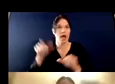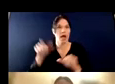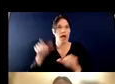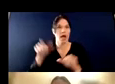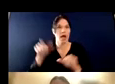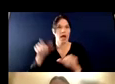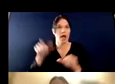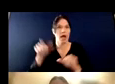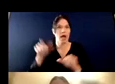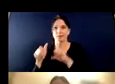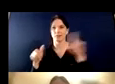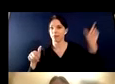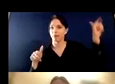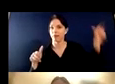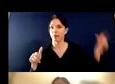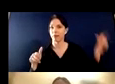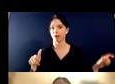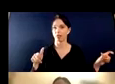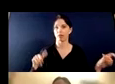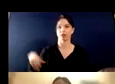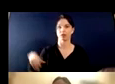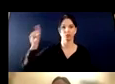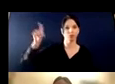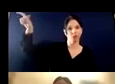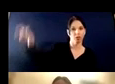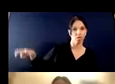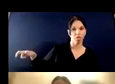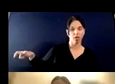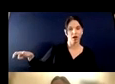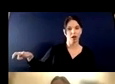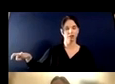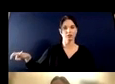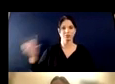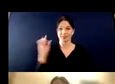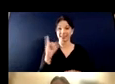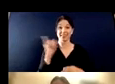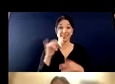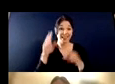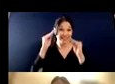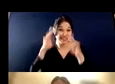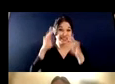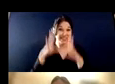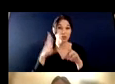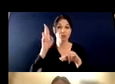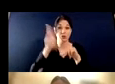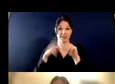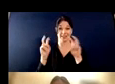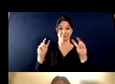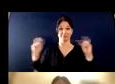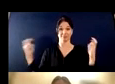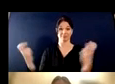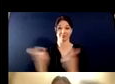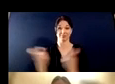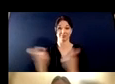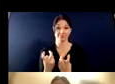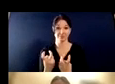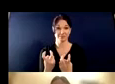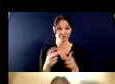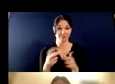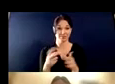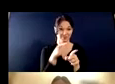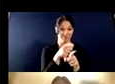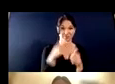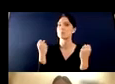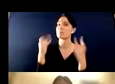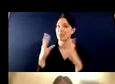their left or to their right, as in this teacher who is sitting in a circle with her students. She is to the left and to the right of many of